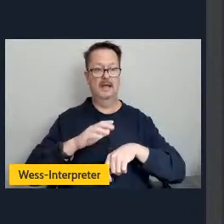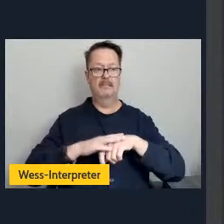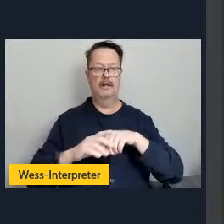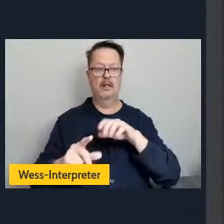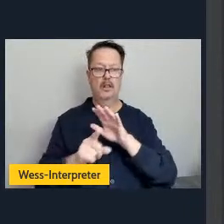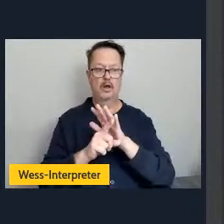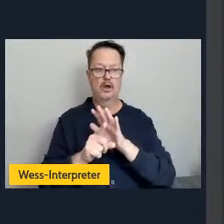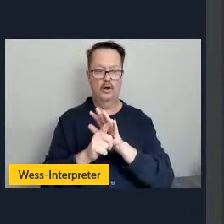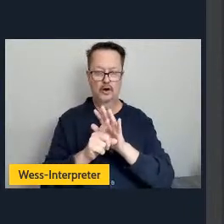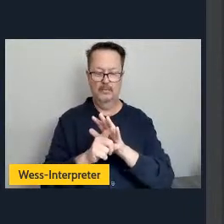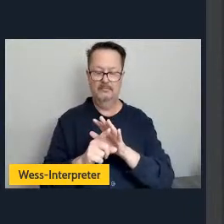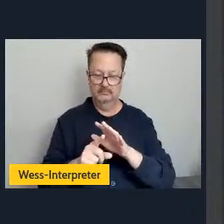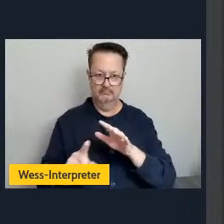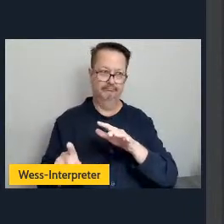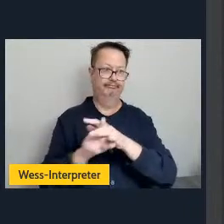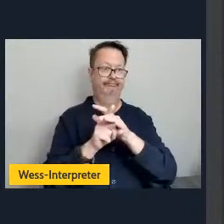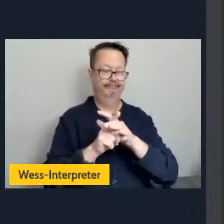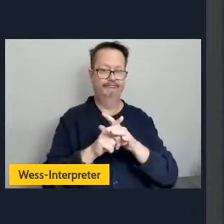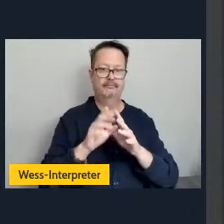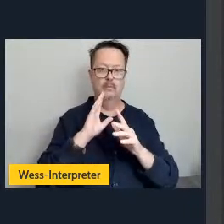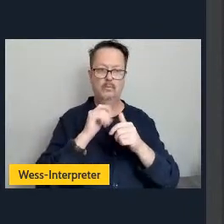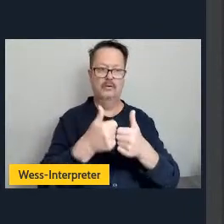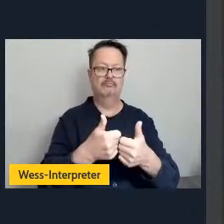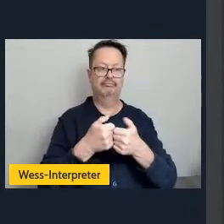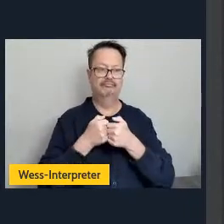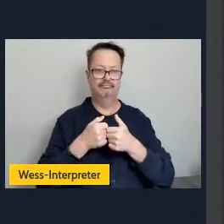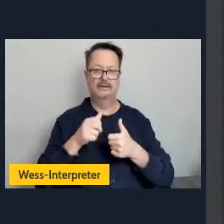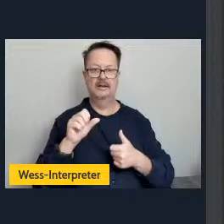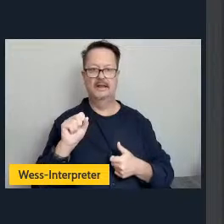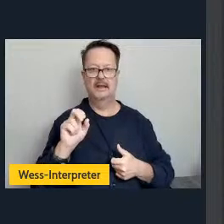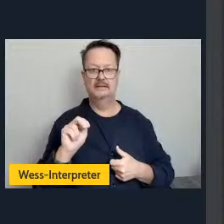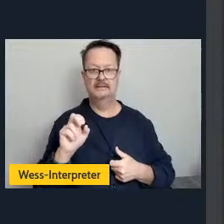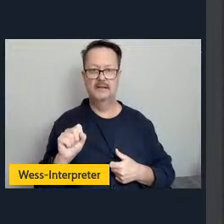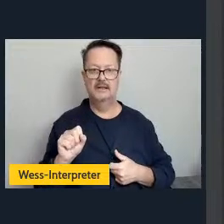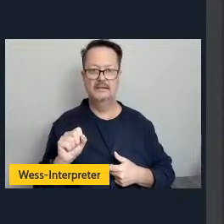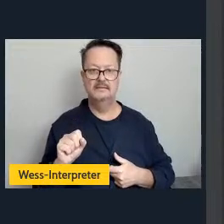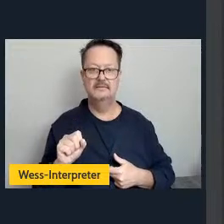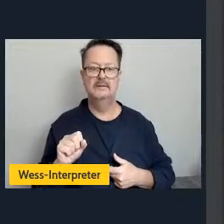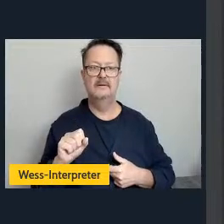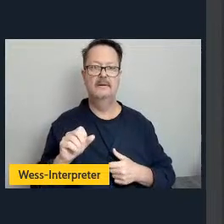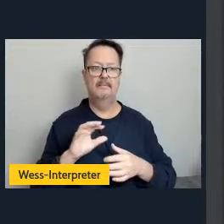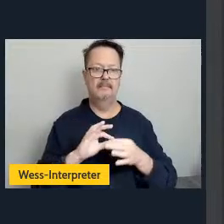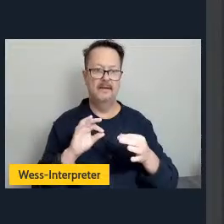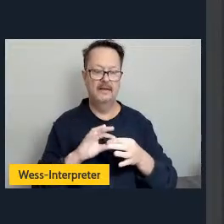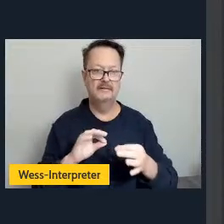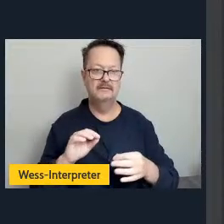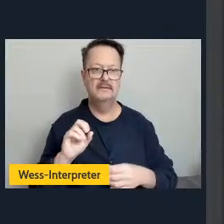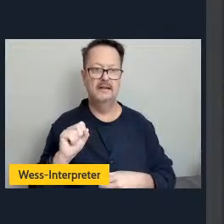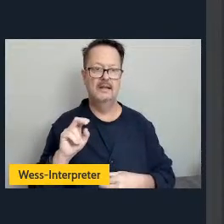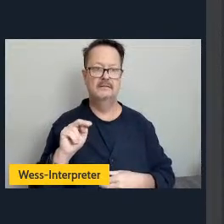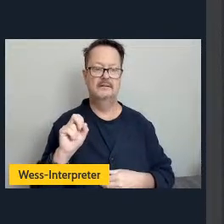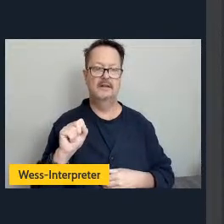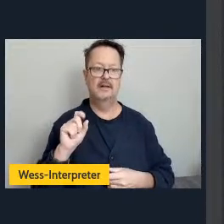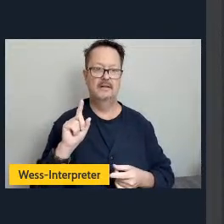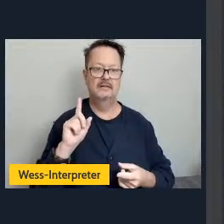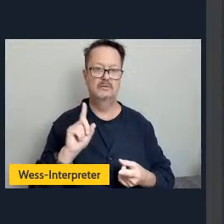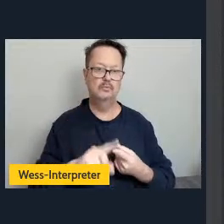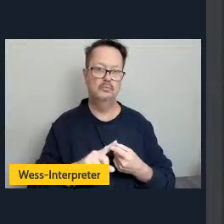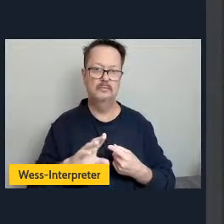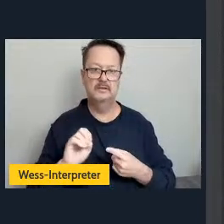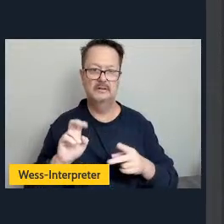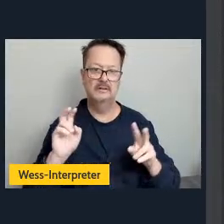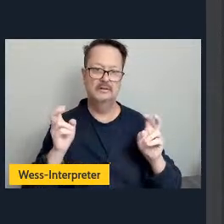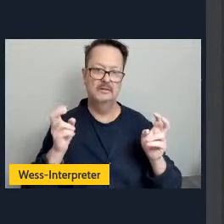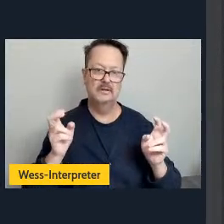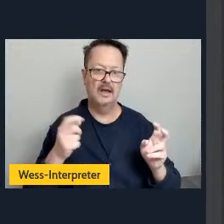triggered, it will send you an SNS message, SNS event to be more correct. Okay, so I